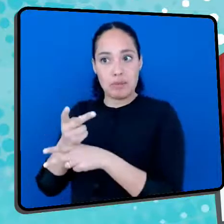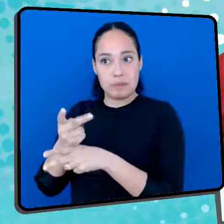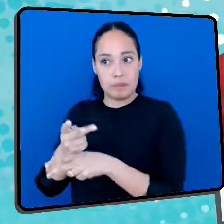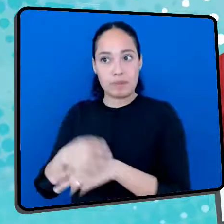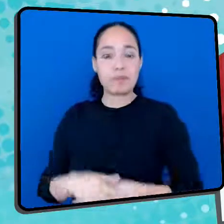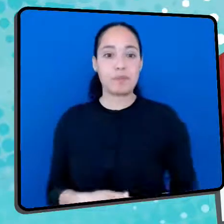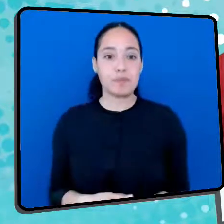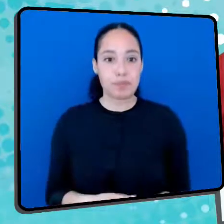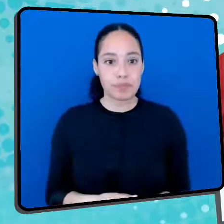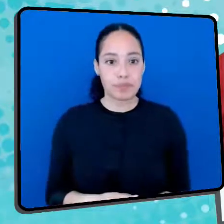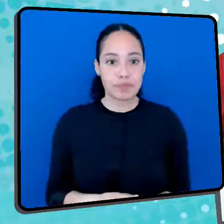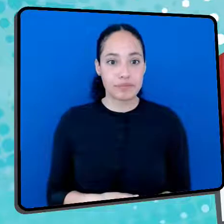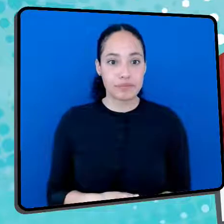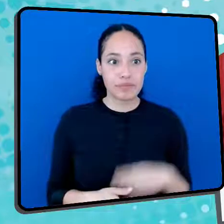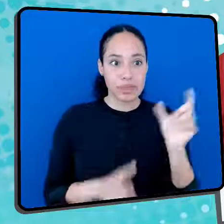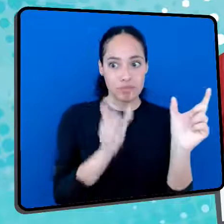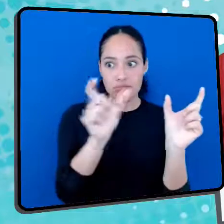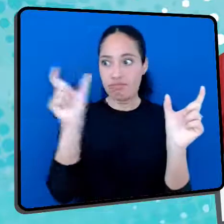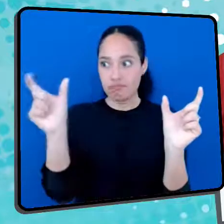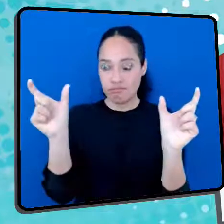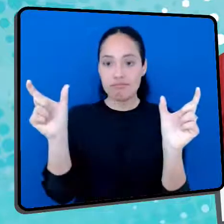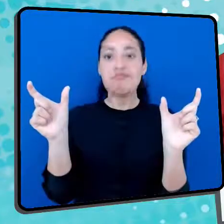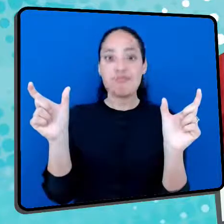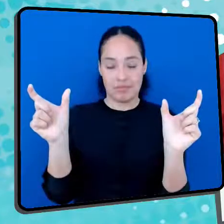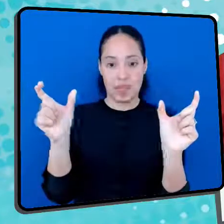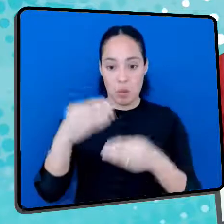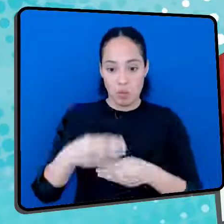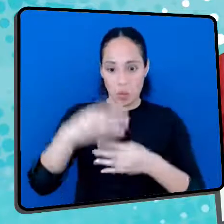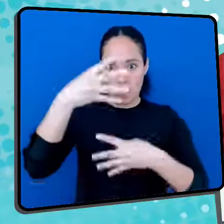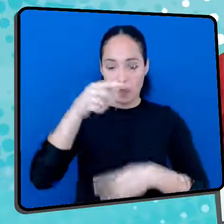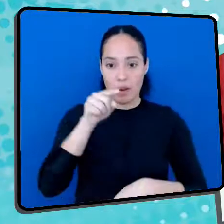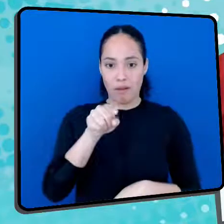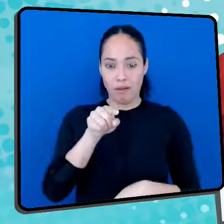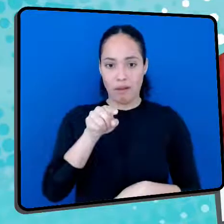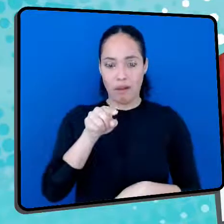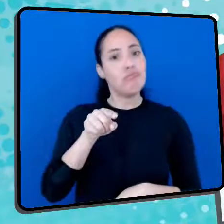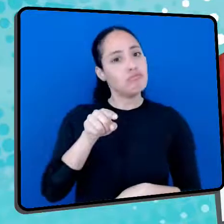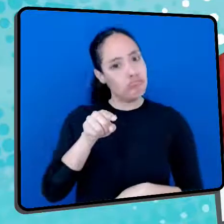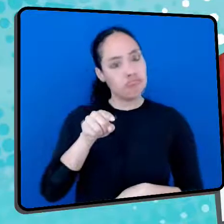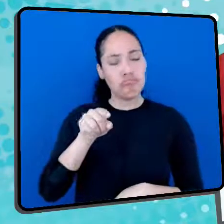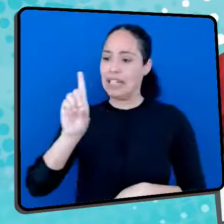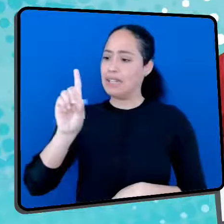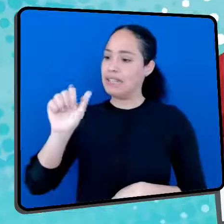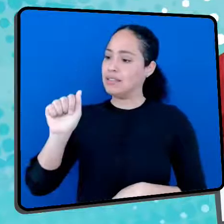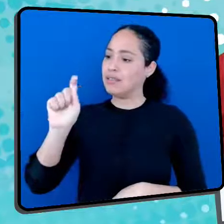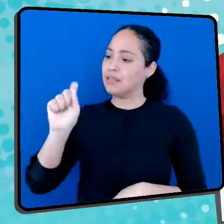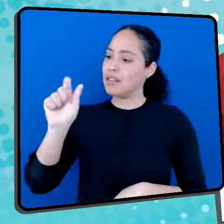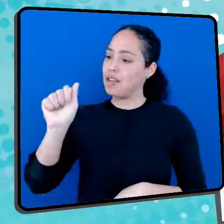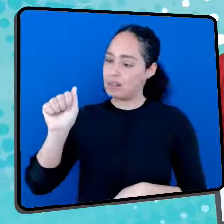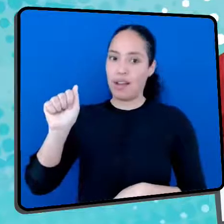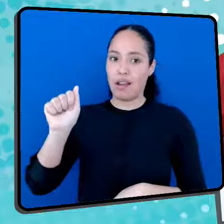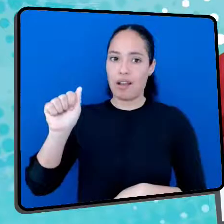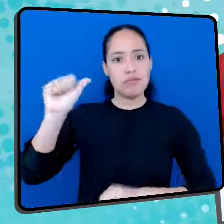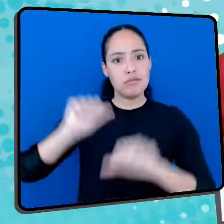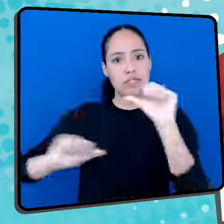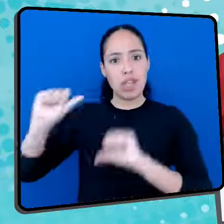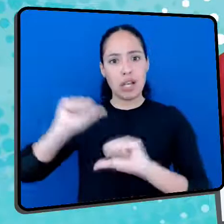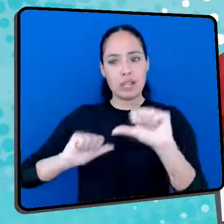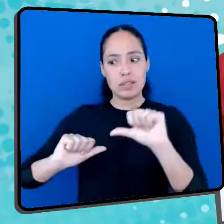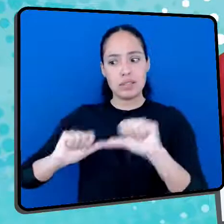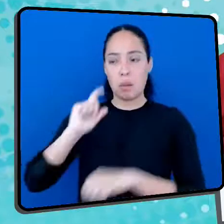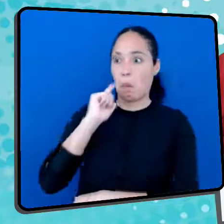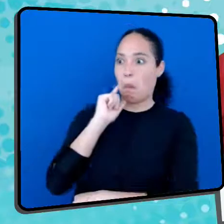was called data science. And I'm like, wow, that sounds cool. And like, wow, what is that? And I started to learn.